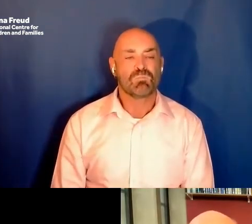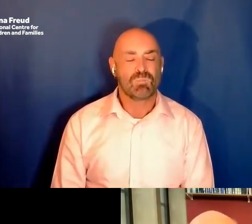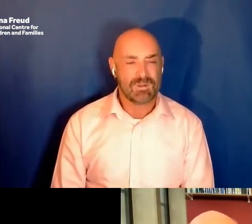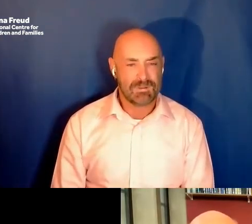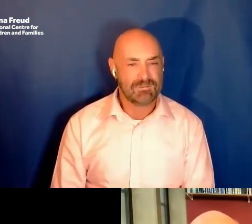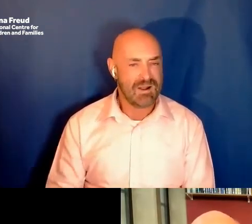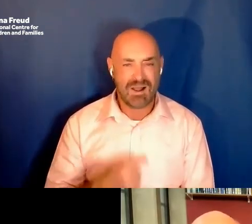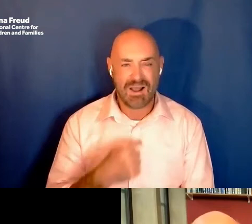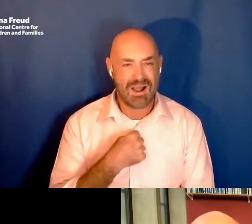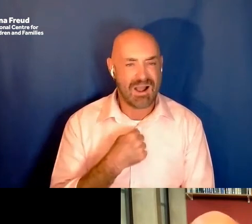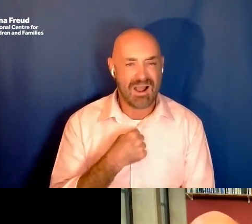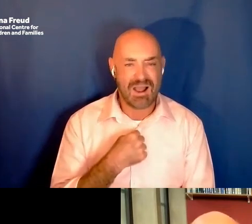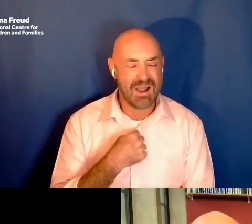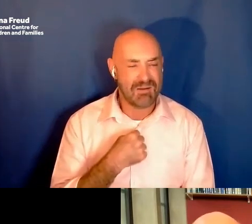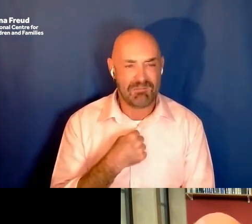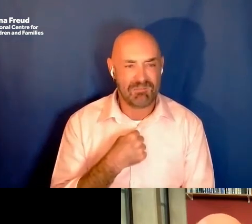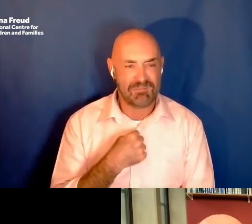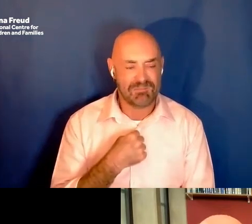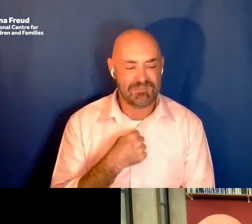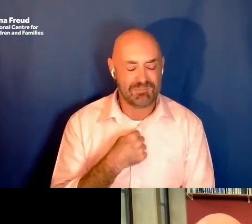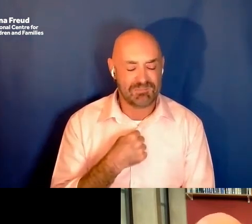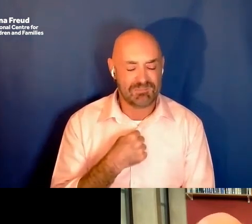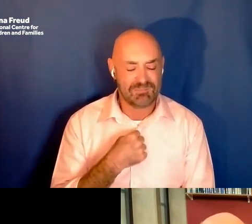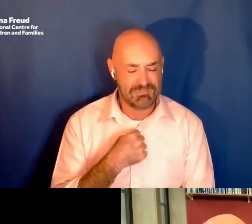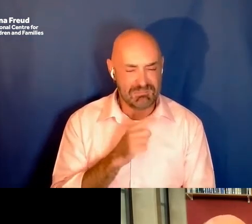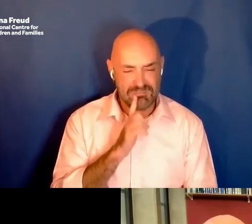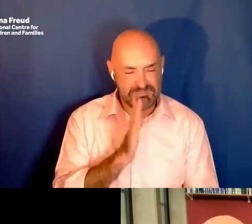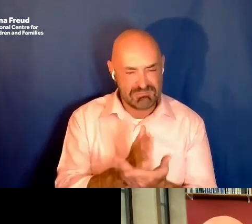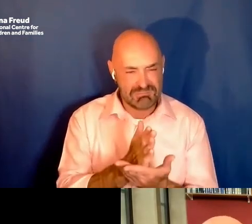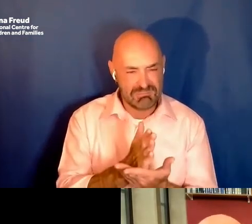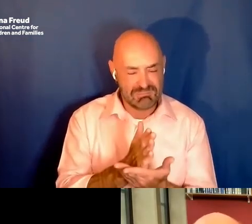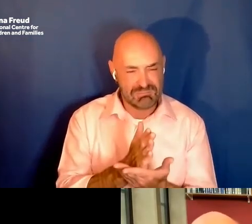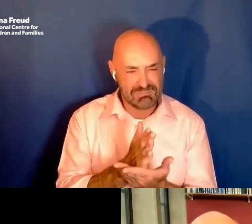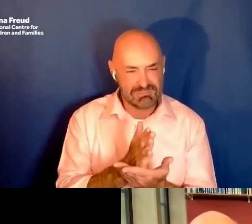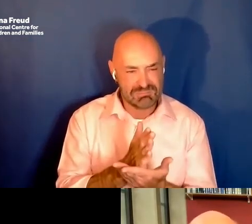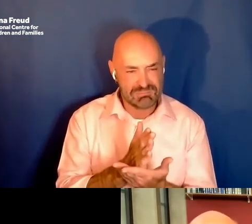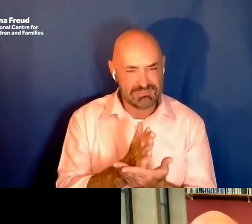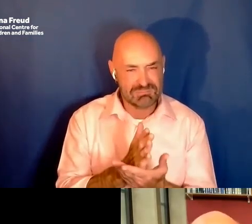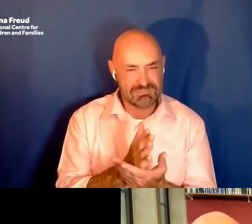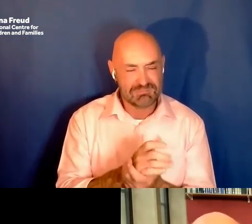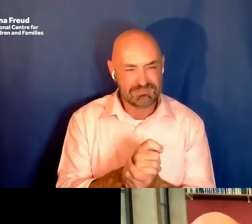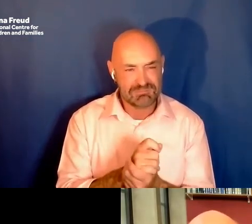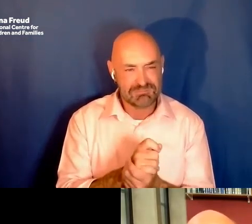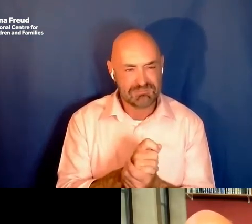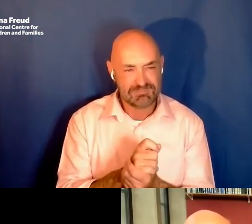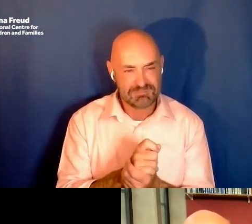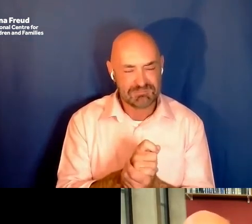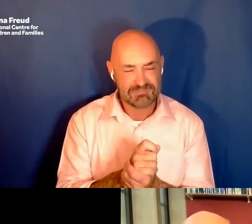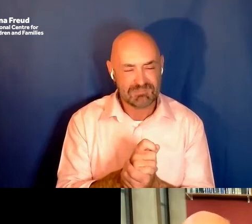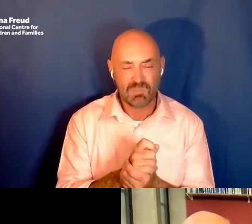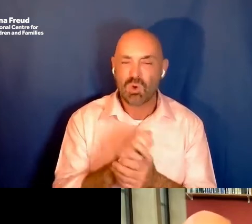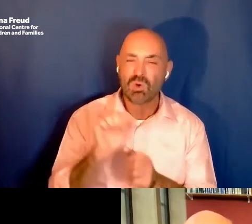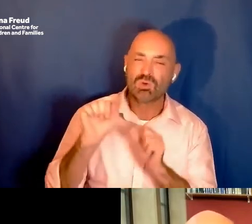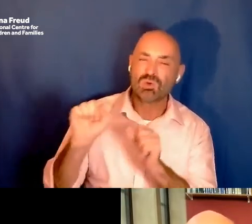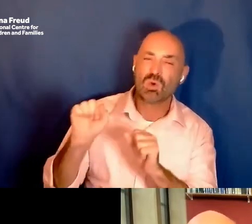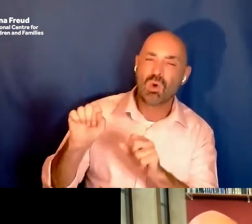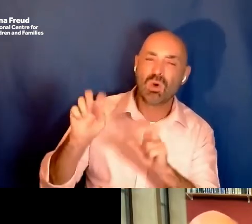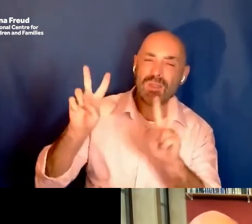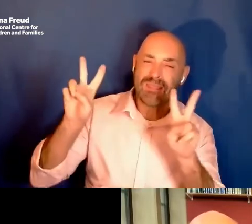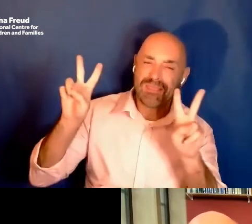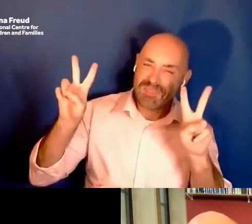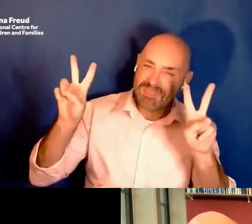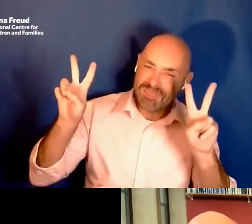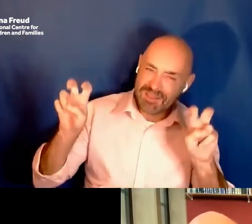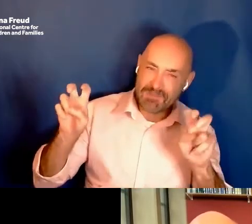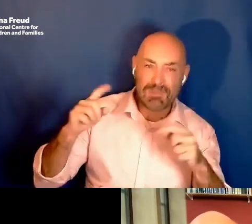convinced that that the entire theme of making